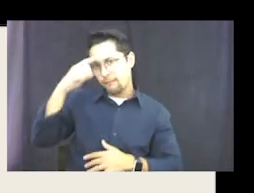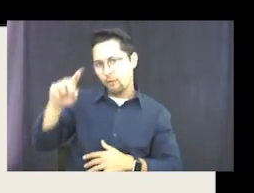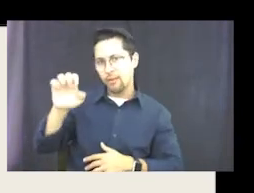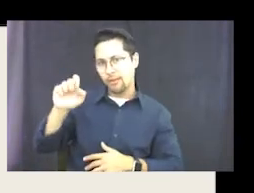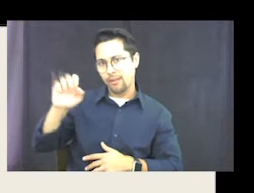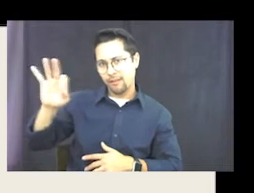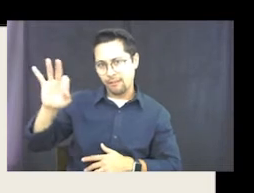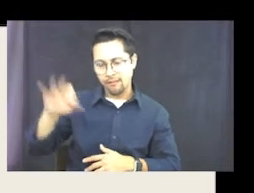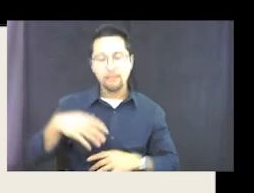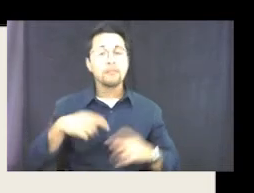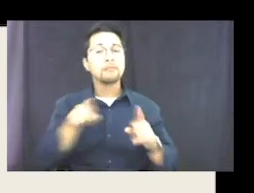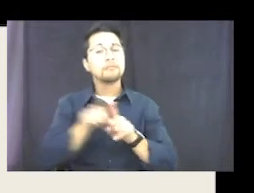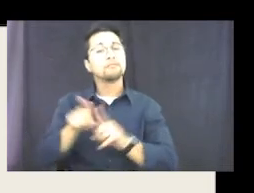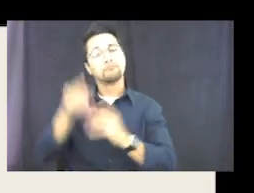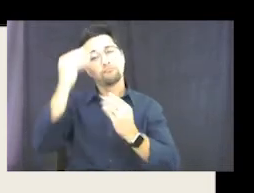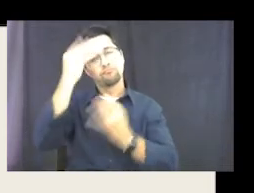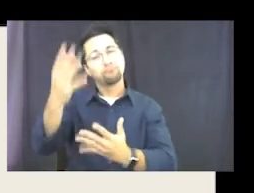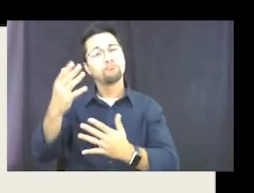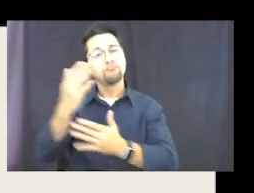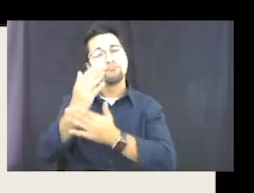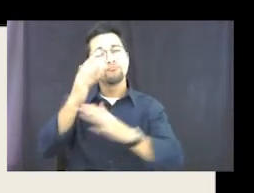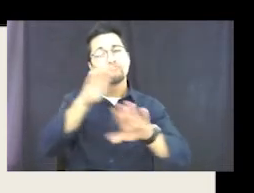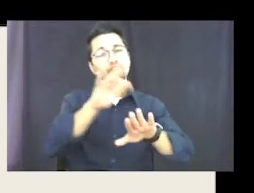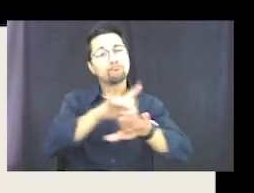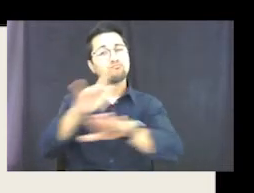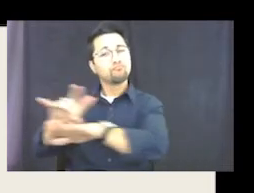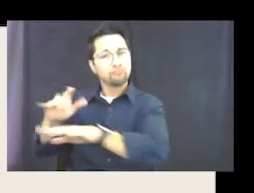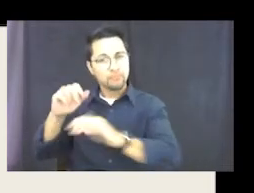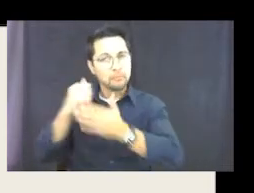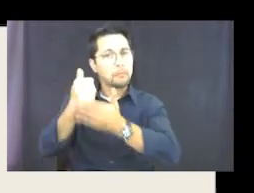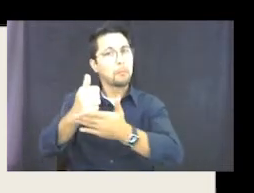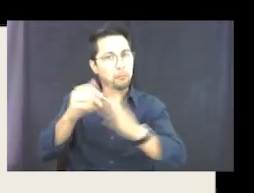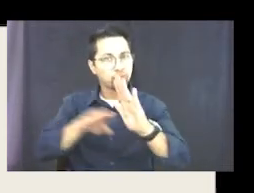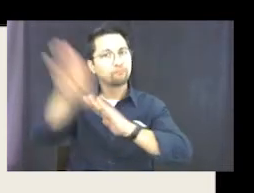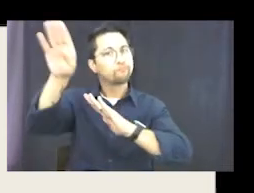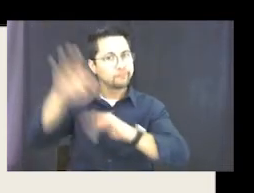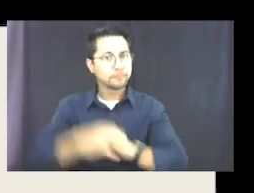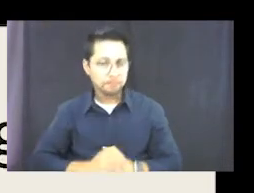to provide you with some resources that can help you build these skills.